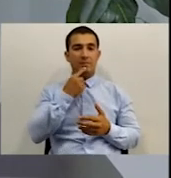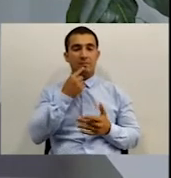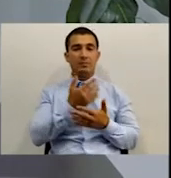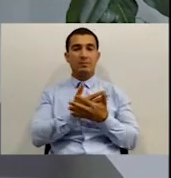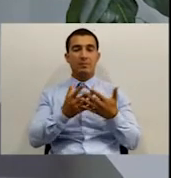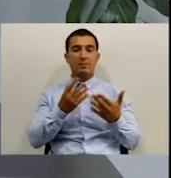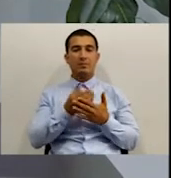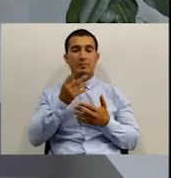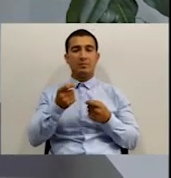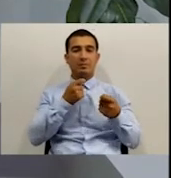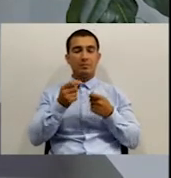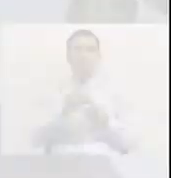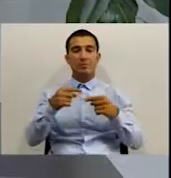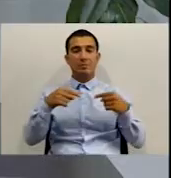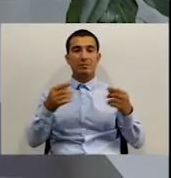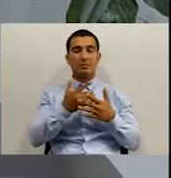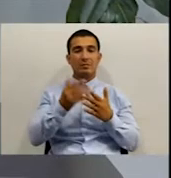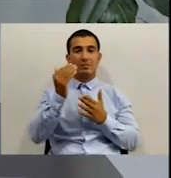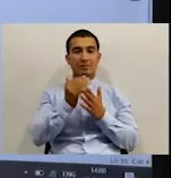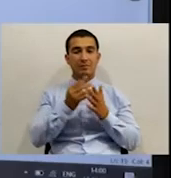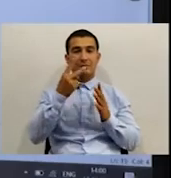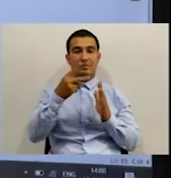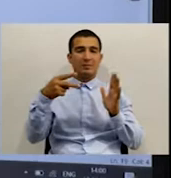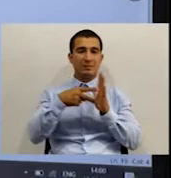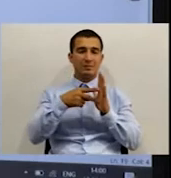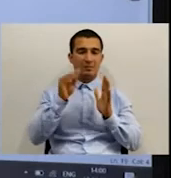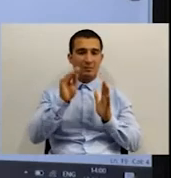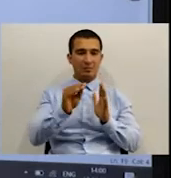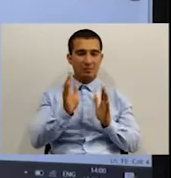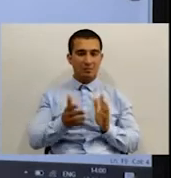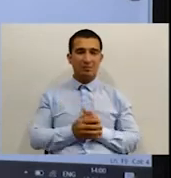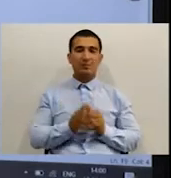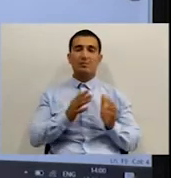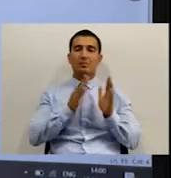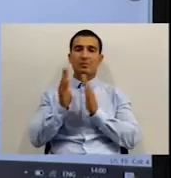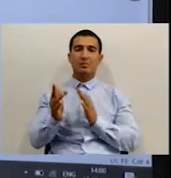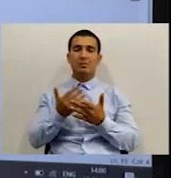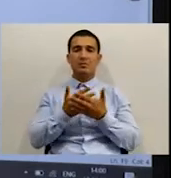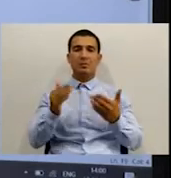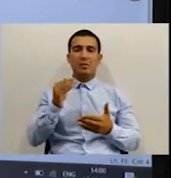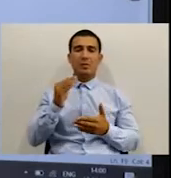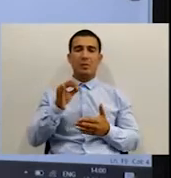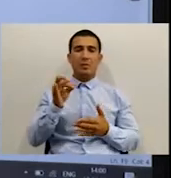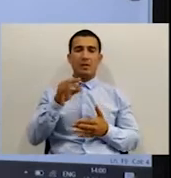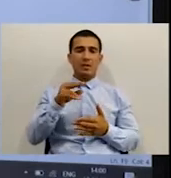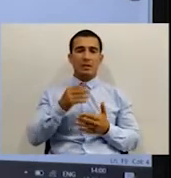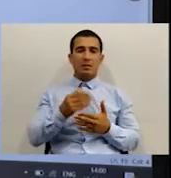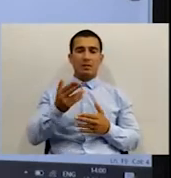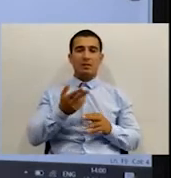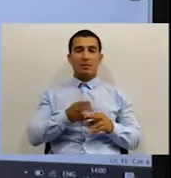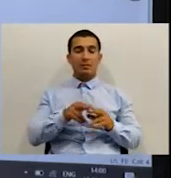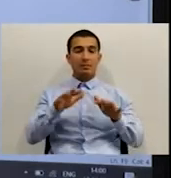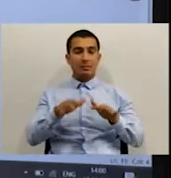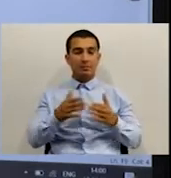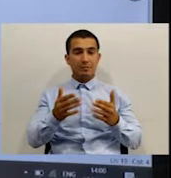dasturlash tilida for operatorining takrorlanish tanasi qismiga o'tishimizdan oldin 2 nuqtani qo'yishimiz kerak bo'ladi. Va mana bu